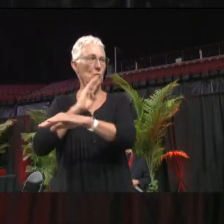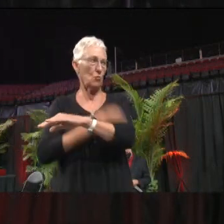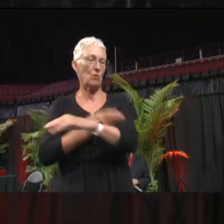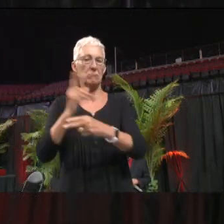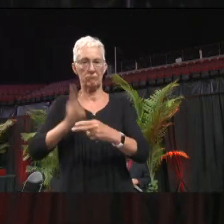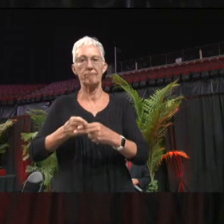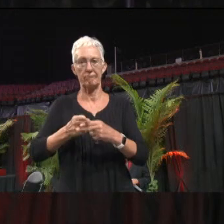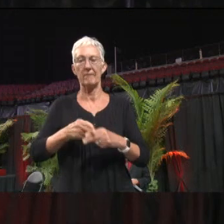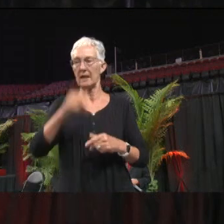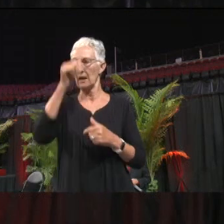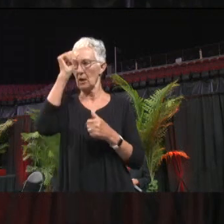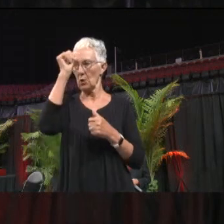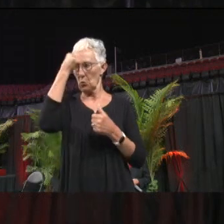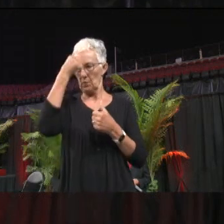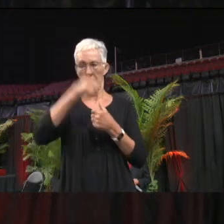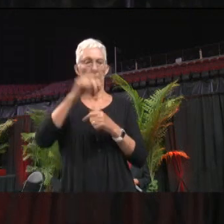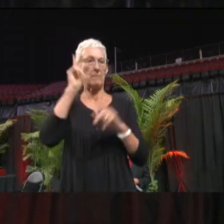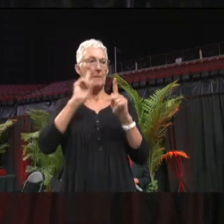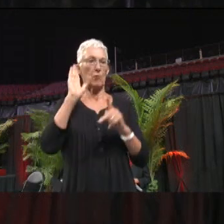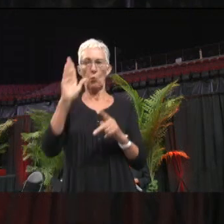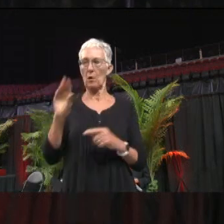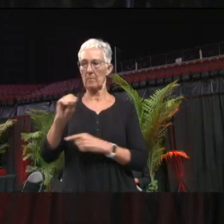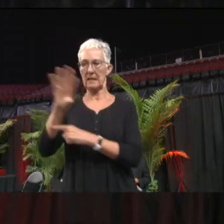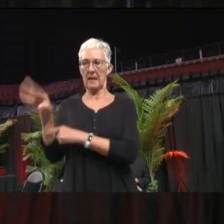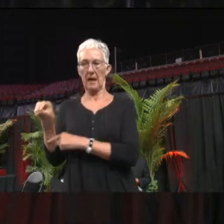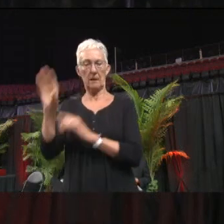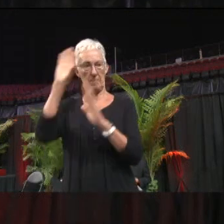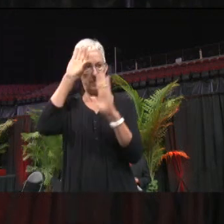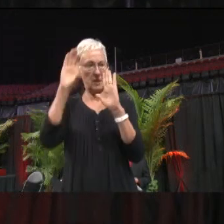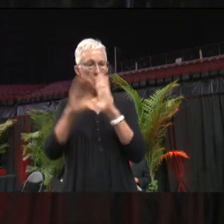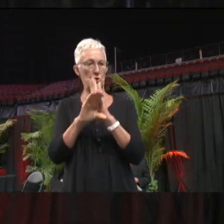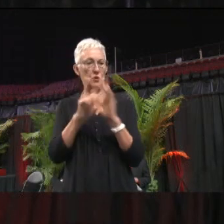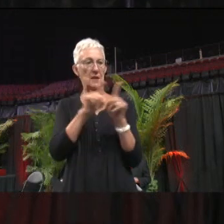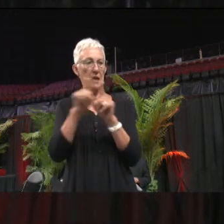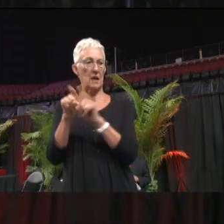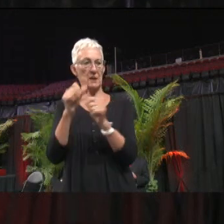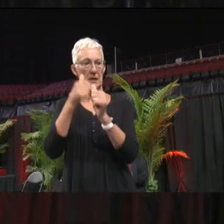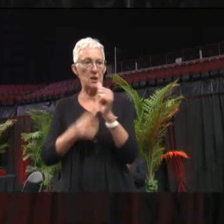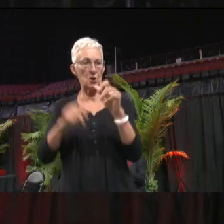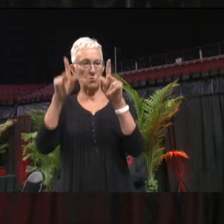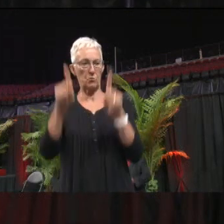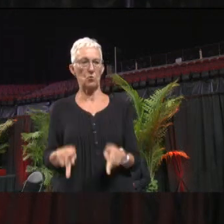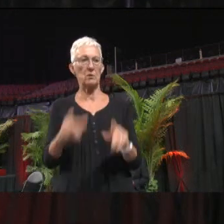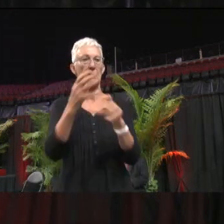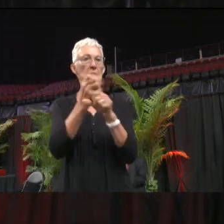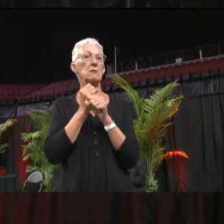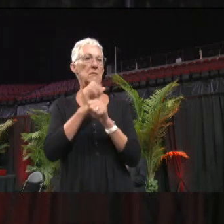will be people taking pictures down here as each child is receiving their diploma.